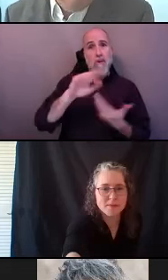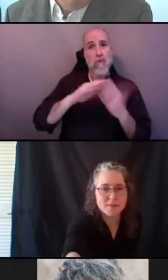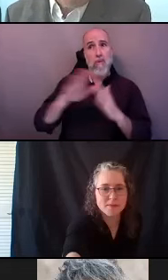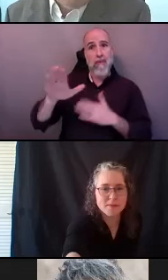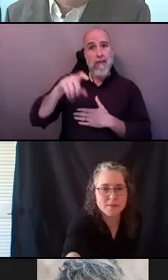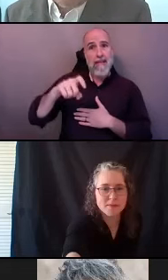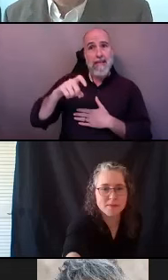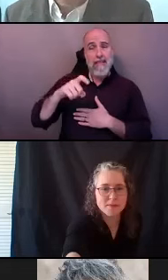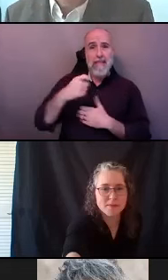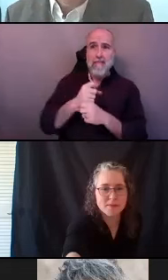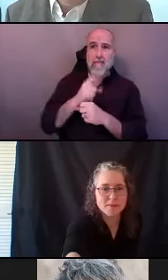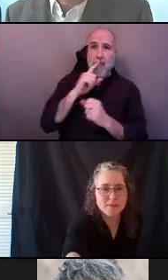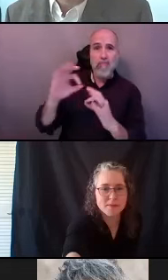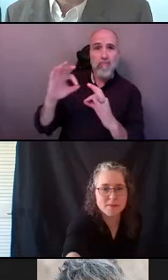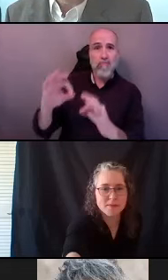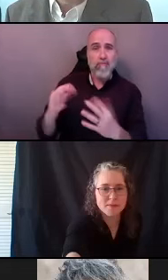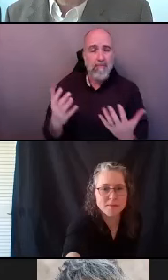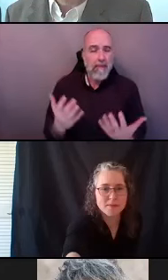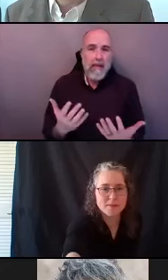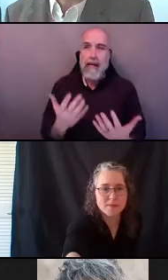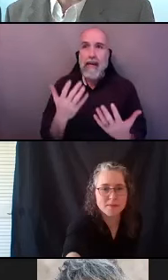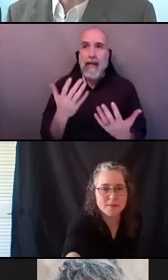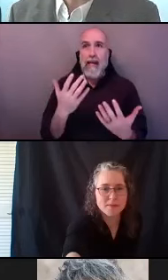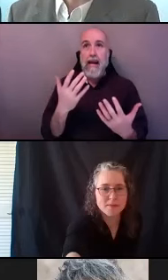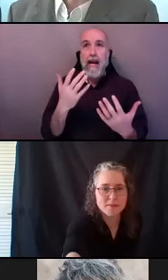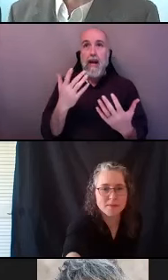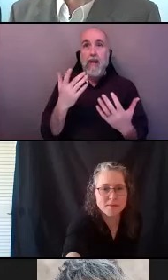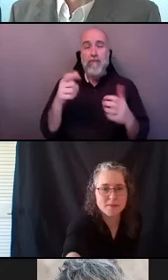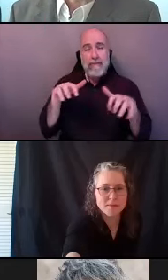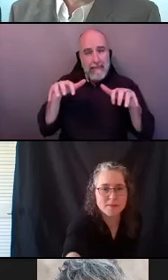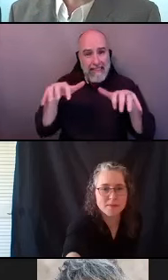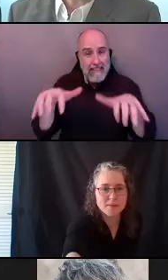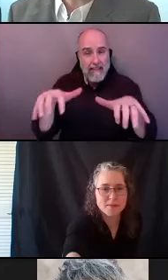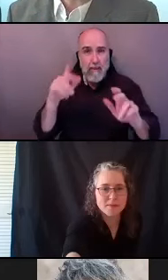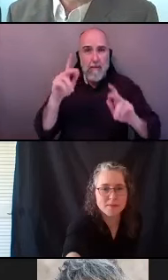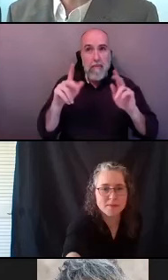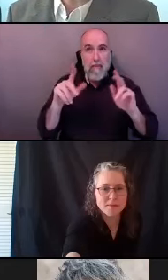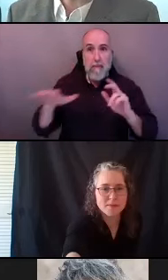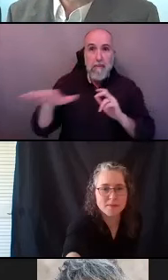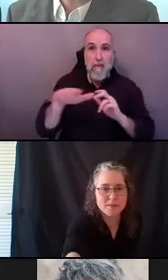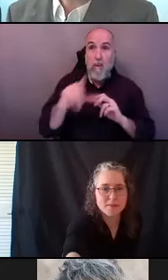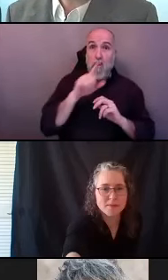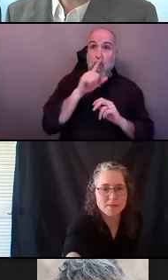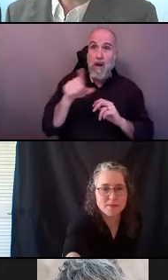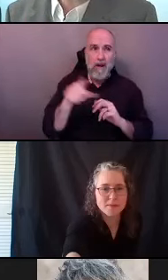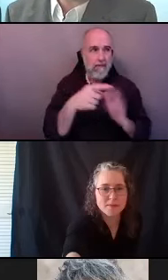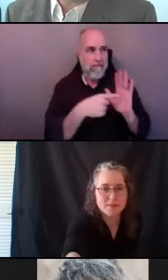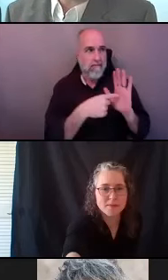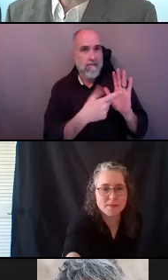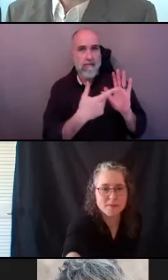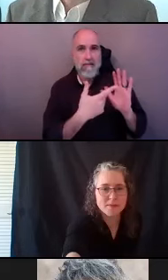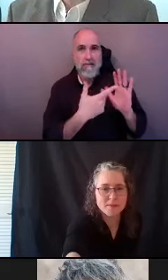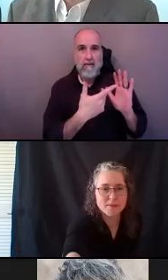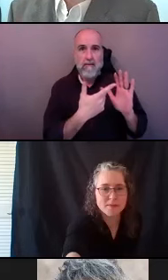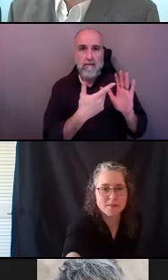hard numbers. It's just, the numbers actually help to speak